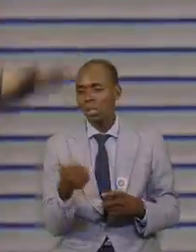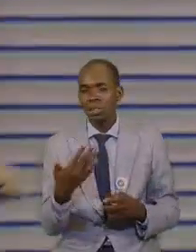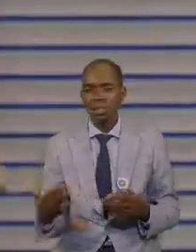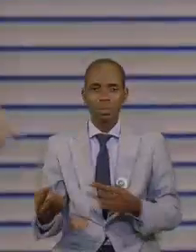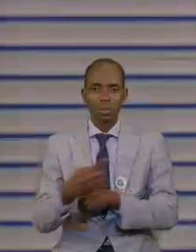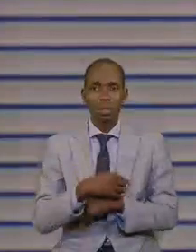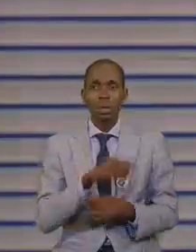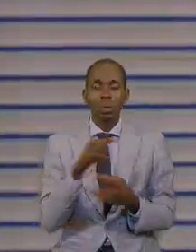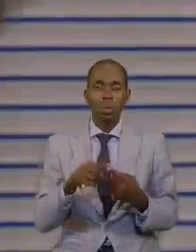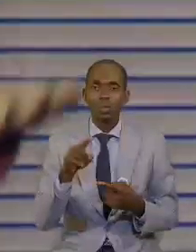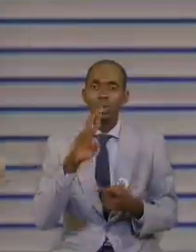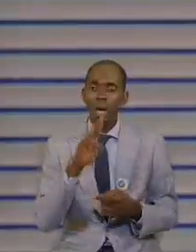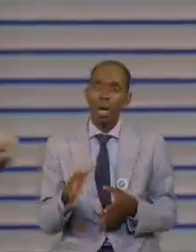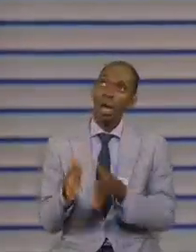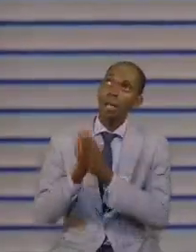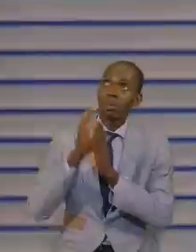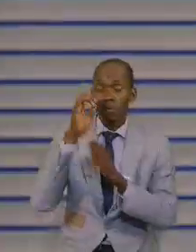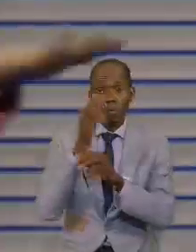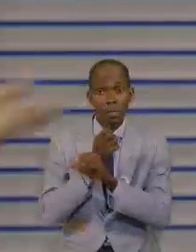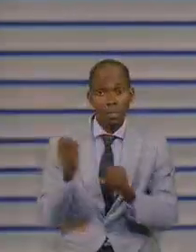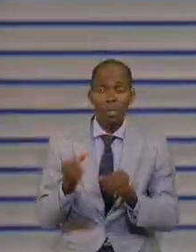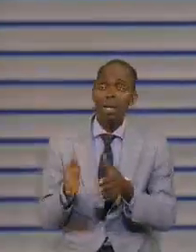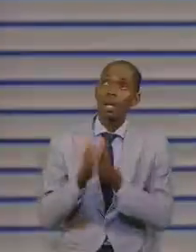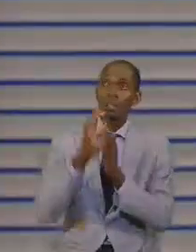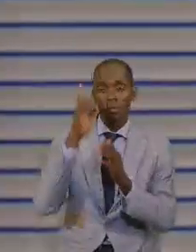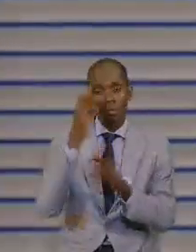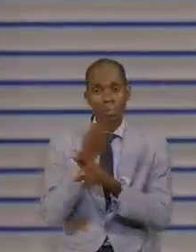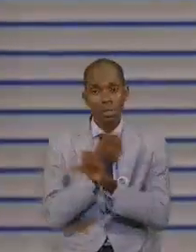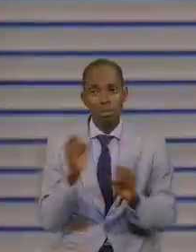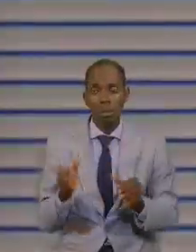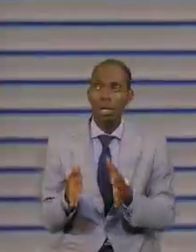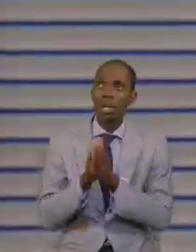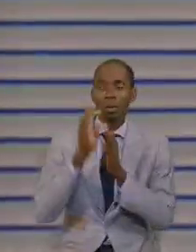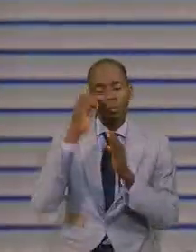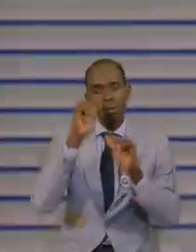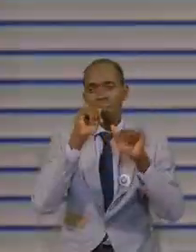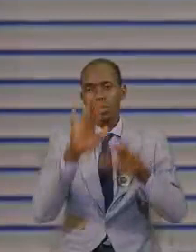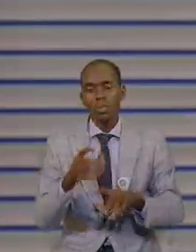asking for salvation, asking for redemption, asking for the blessing from Calvary.